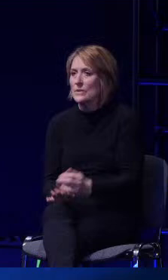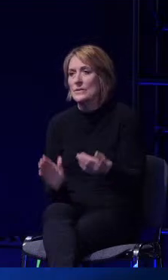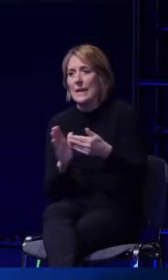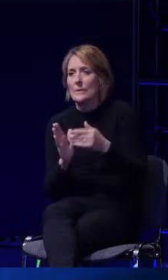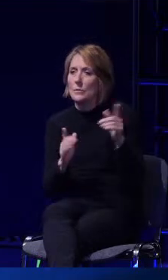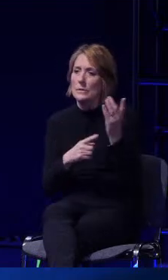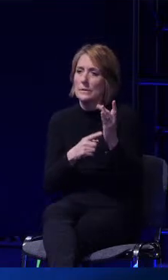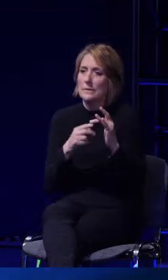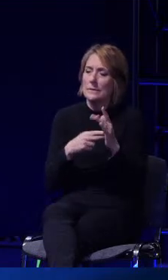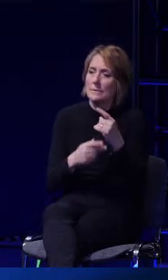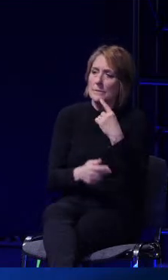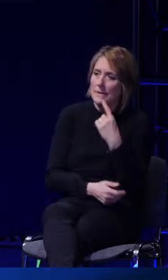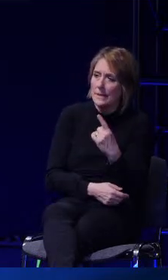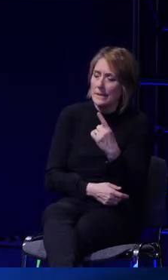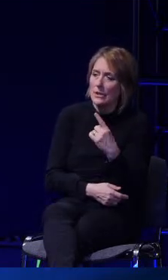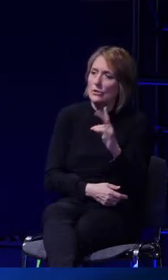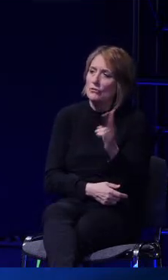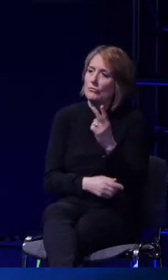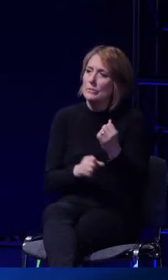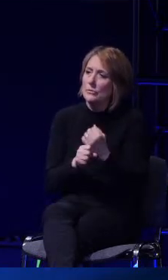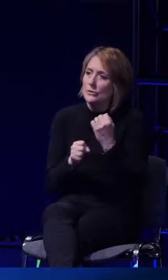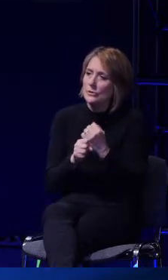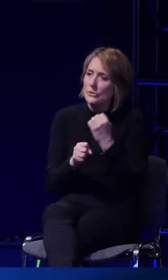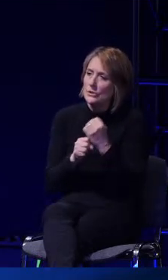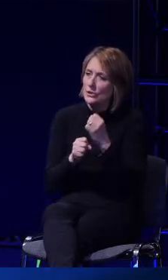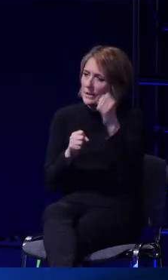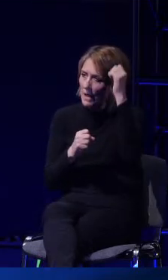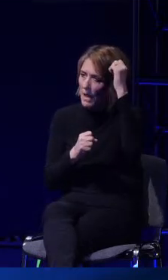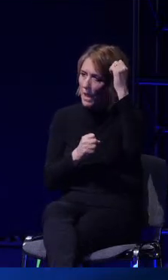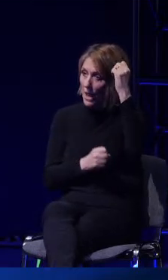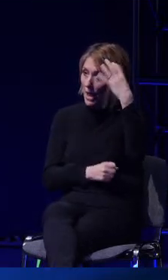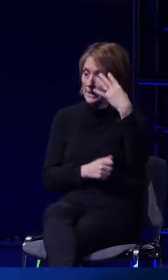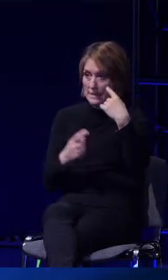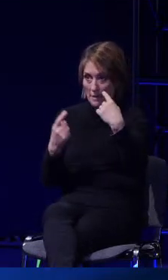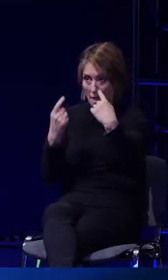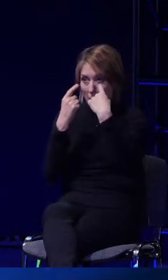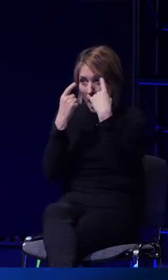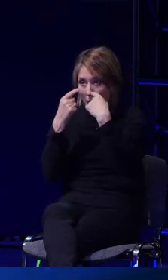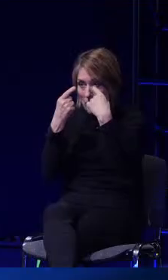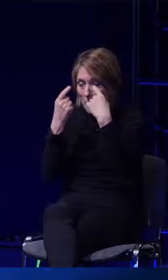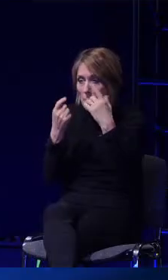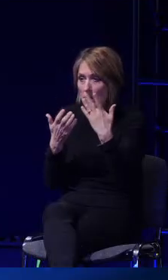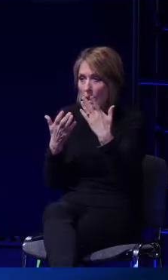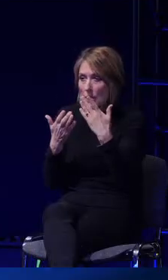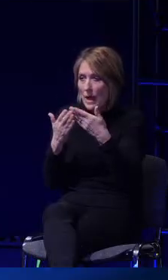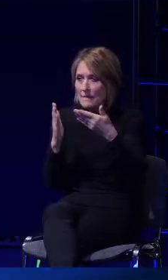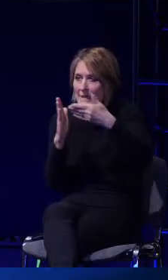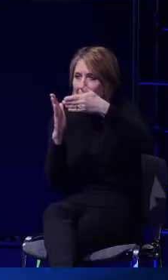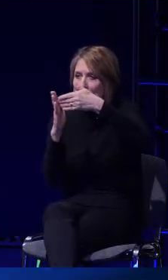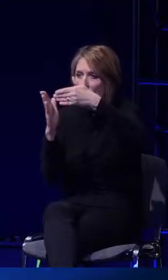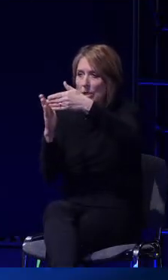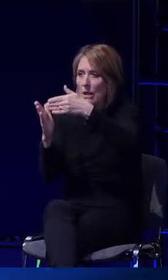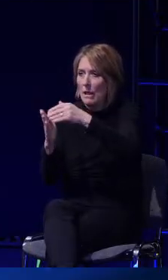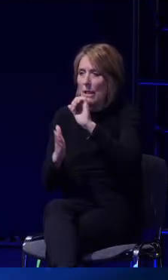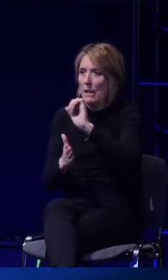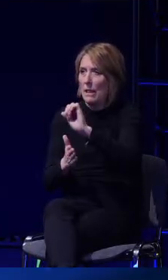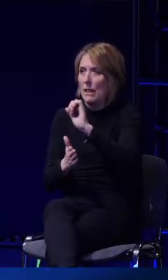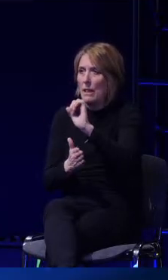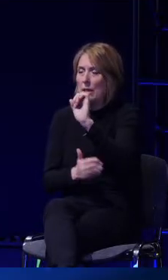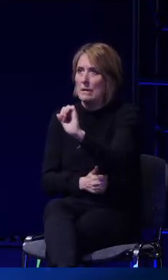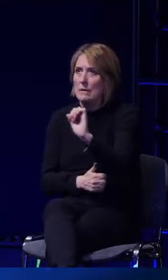the reproducing the actual just light into your eyeballs, you've then got these additional levels of what the Alexas are doing with